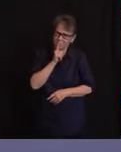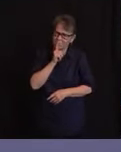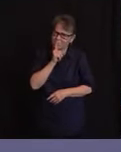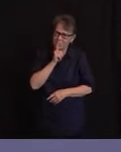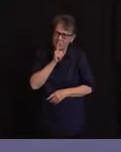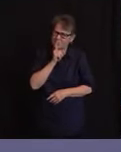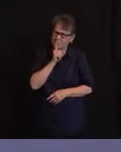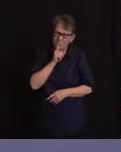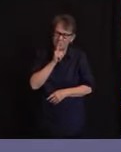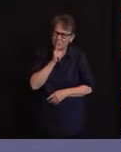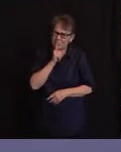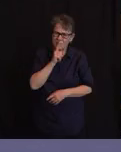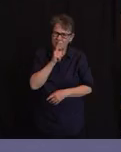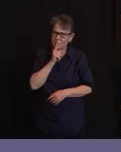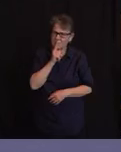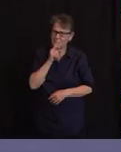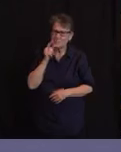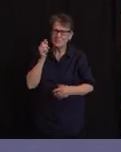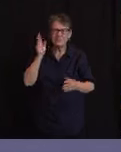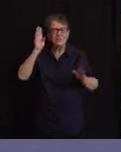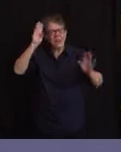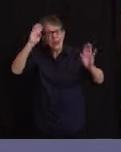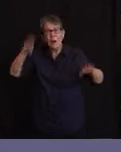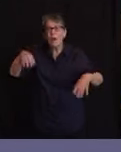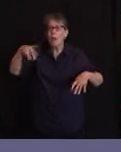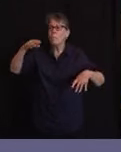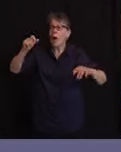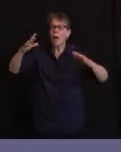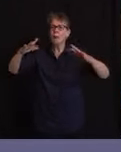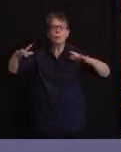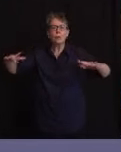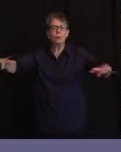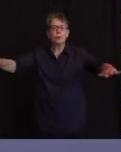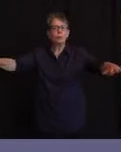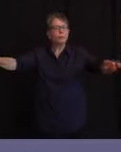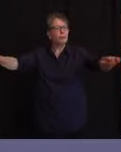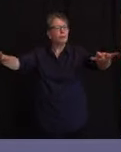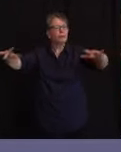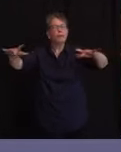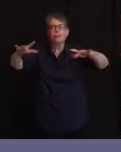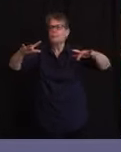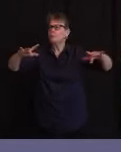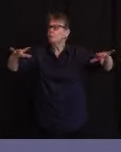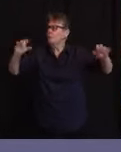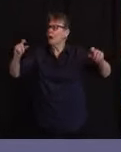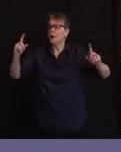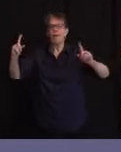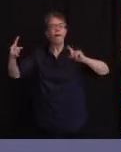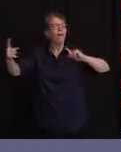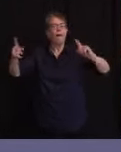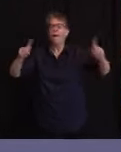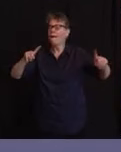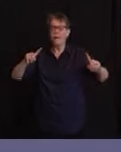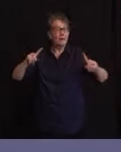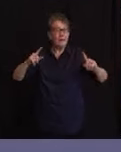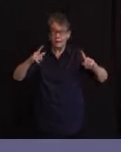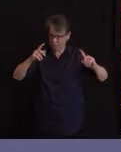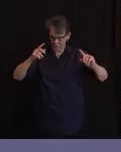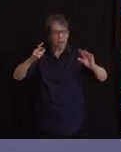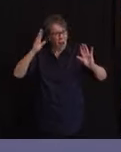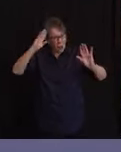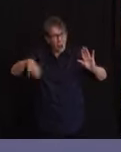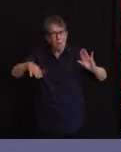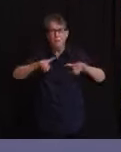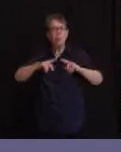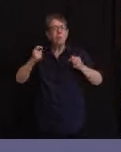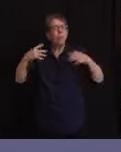The problem is my fear is that the entirety of the rest of the state, if not the entirety of the rest of the region, would descend on the parks that